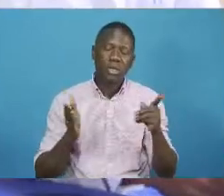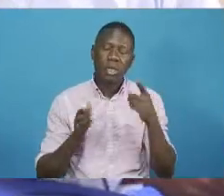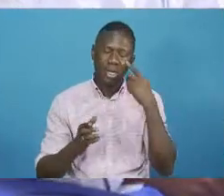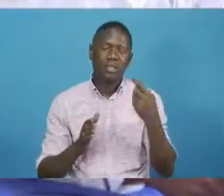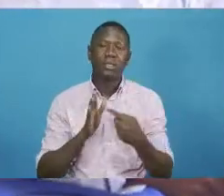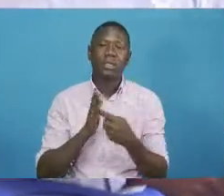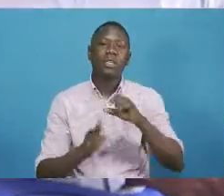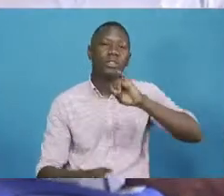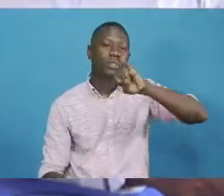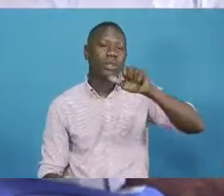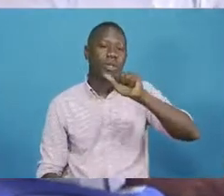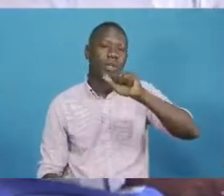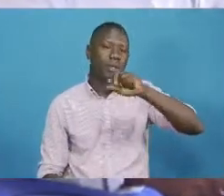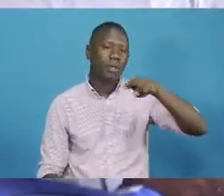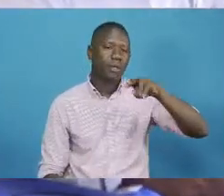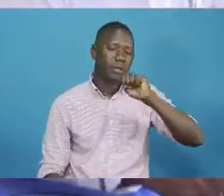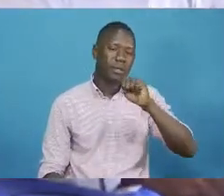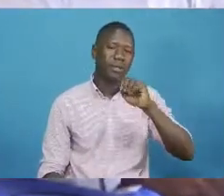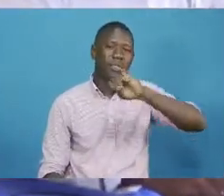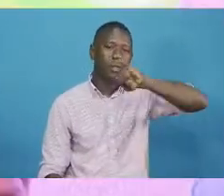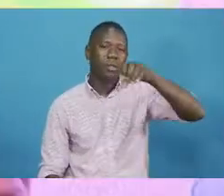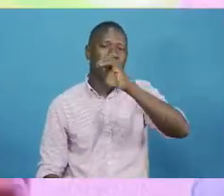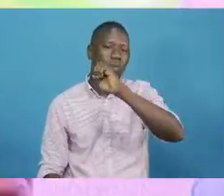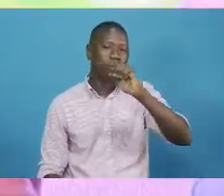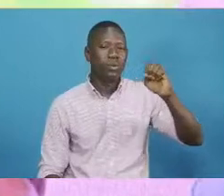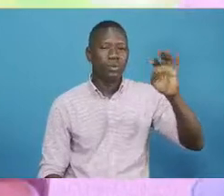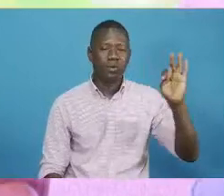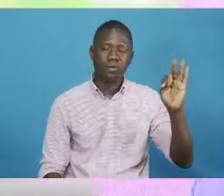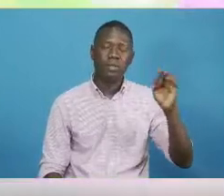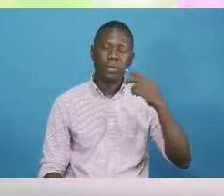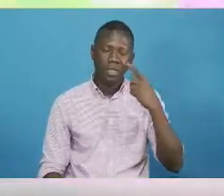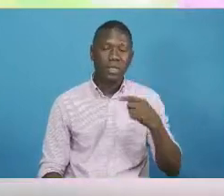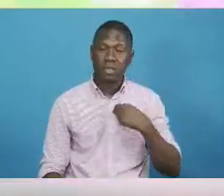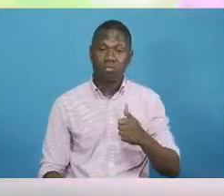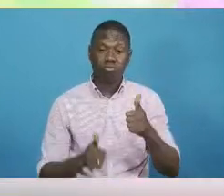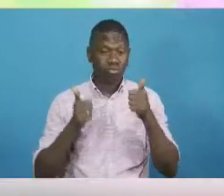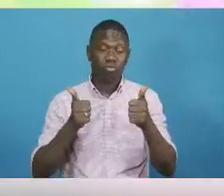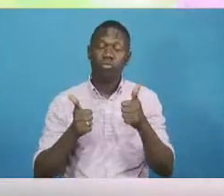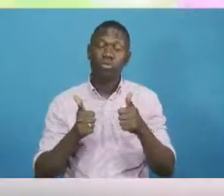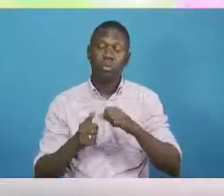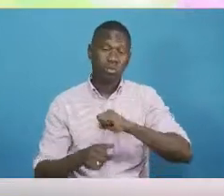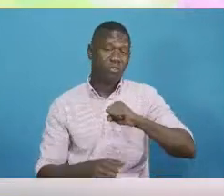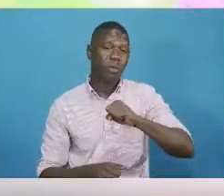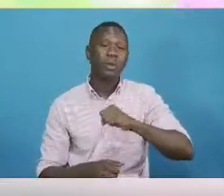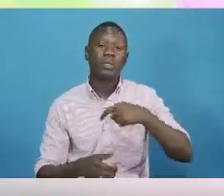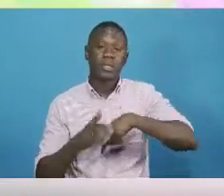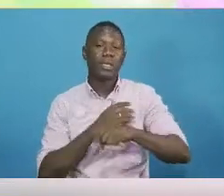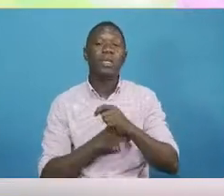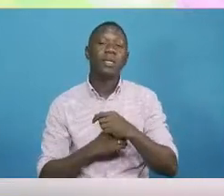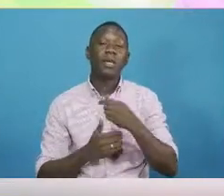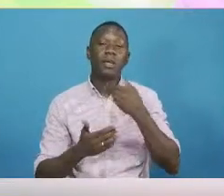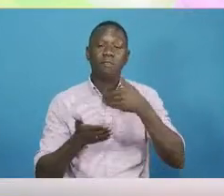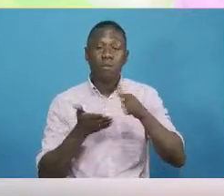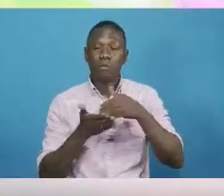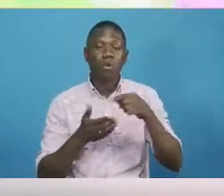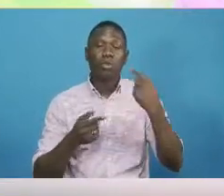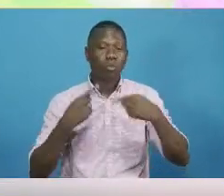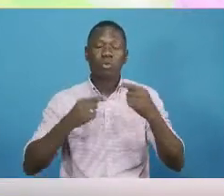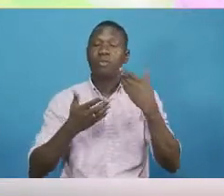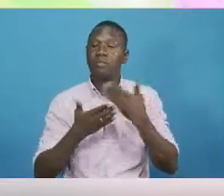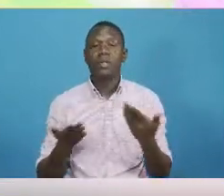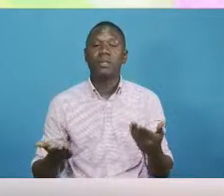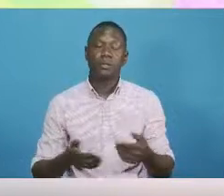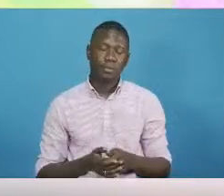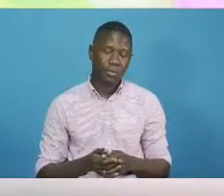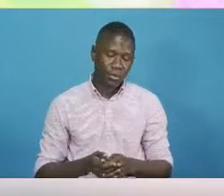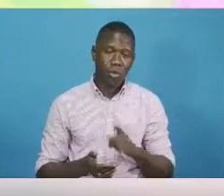Jane Juve's heroic performance in the just-ended National League. One of the first things we realized when we want to take the